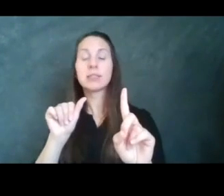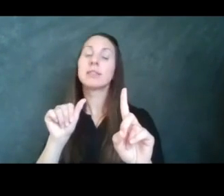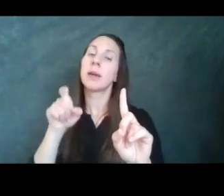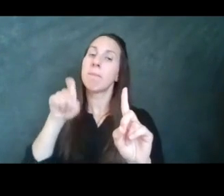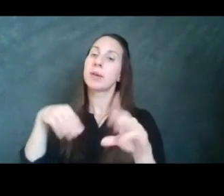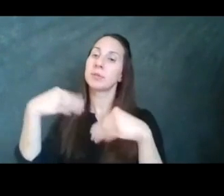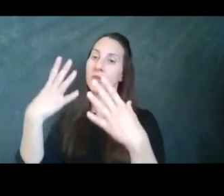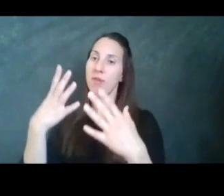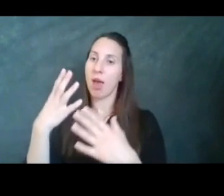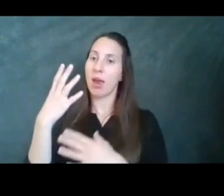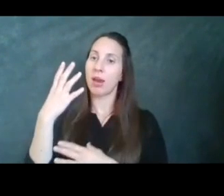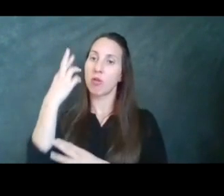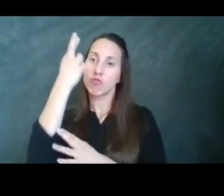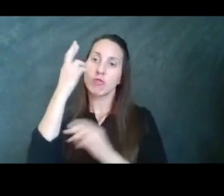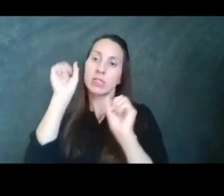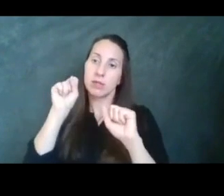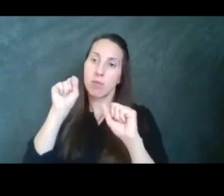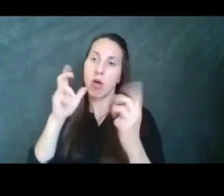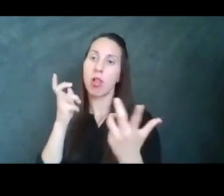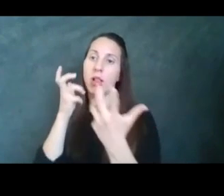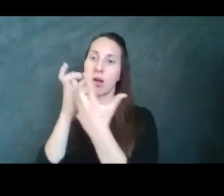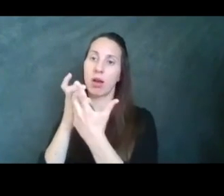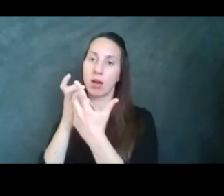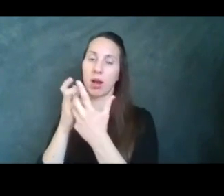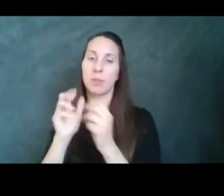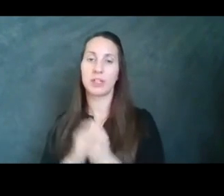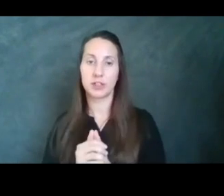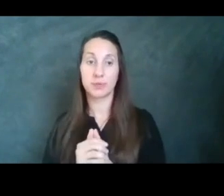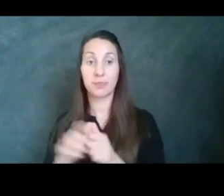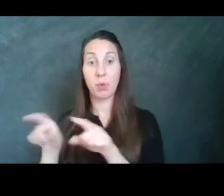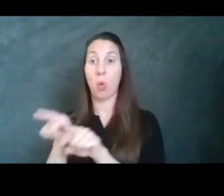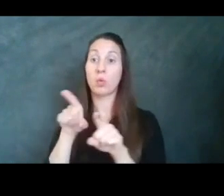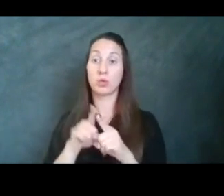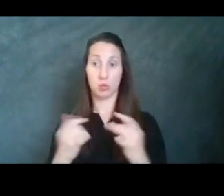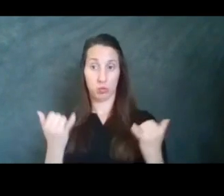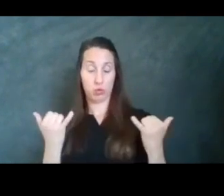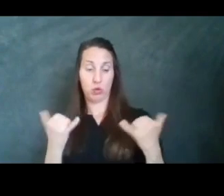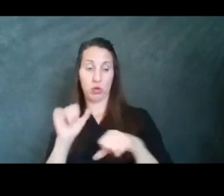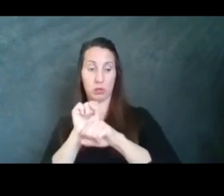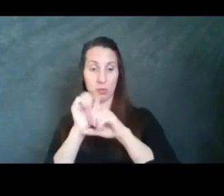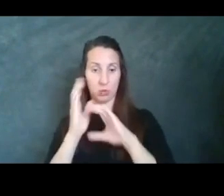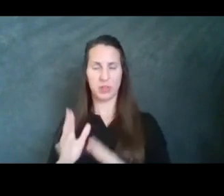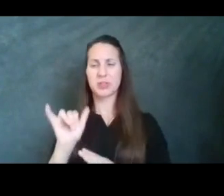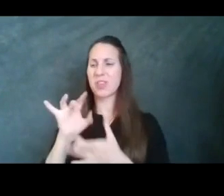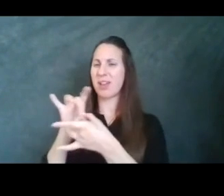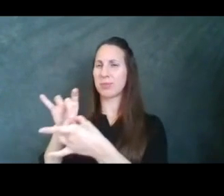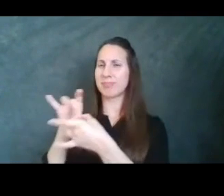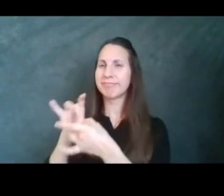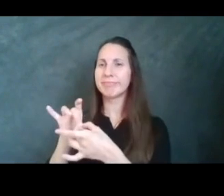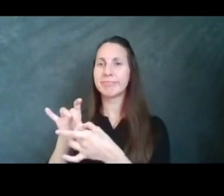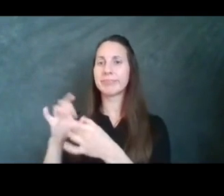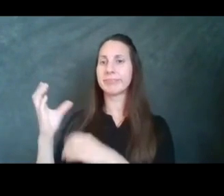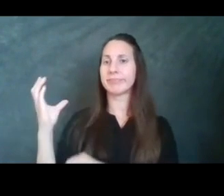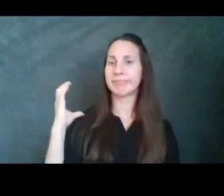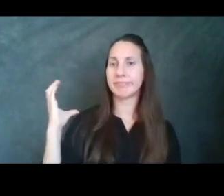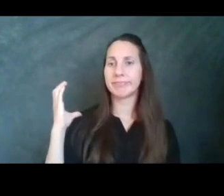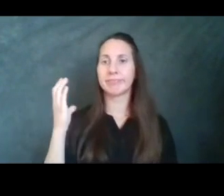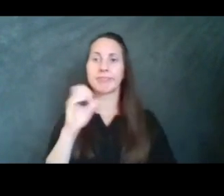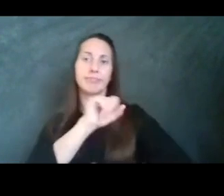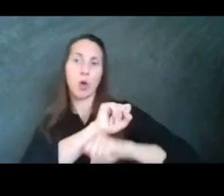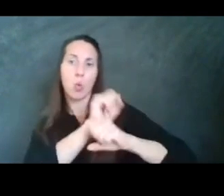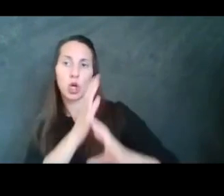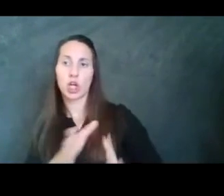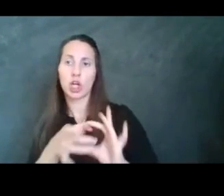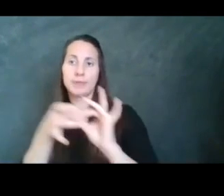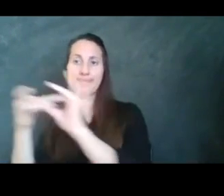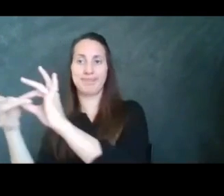accommodation. It also applies to existing employees. So that relationship between employer and employee has to